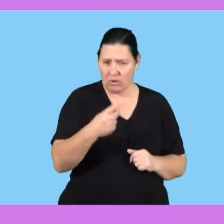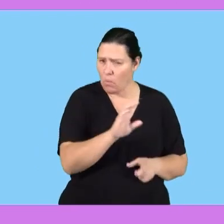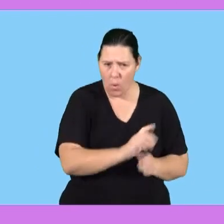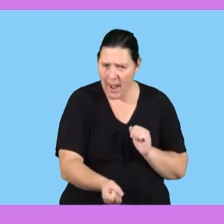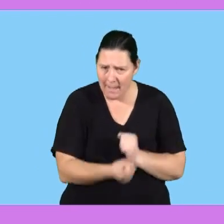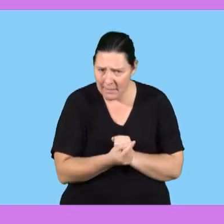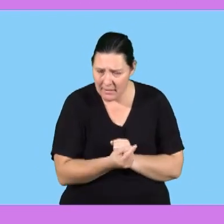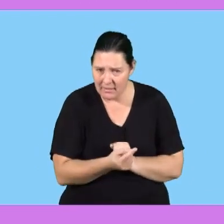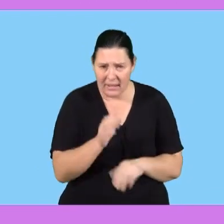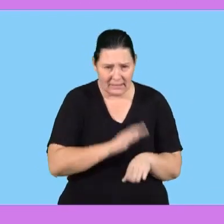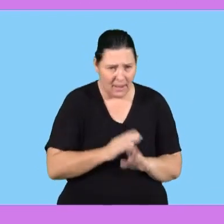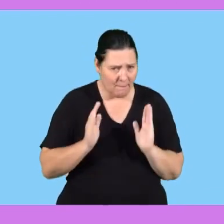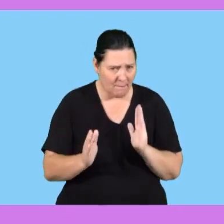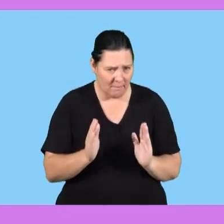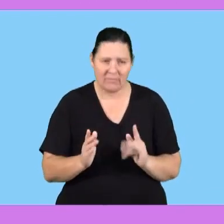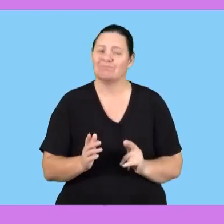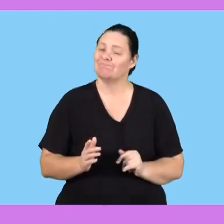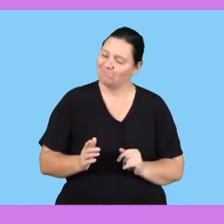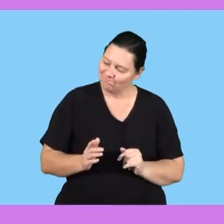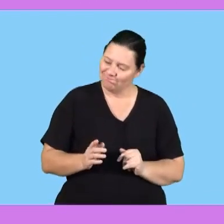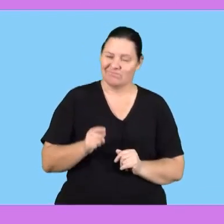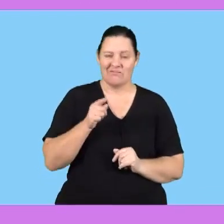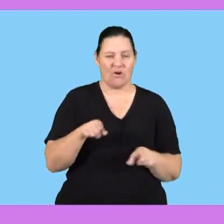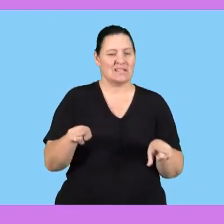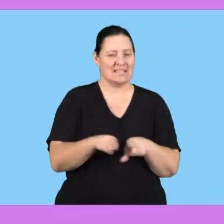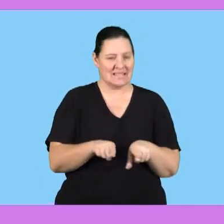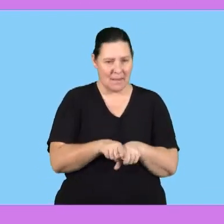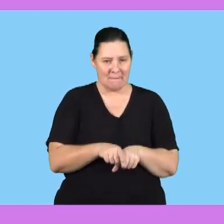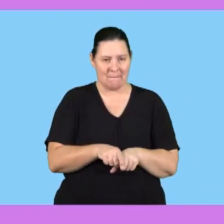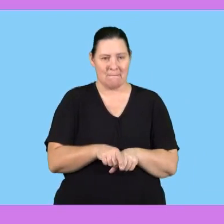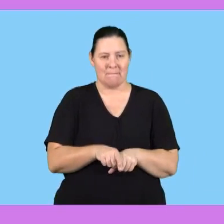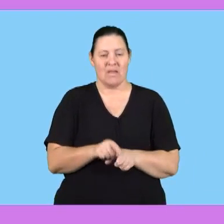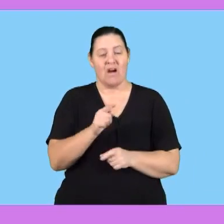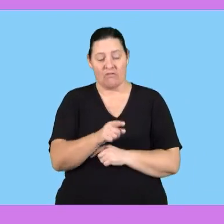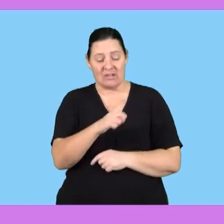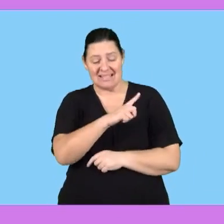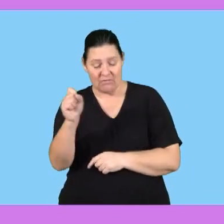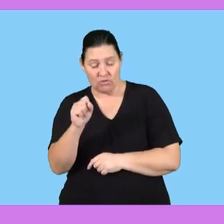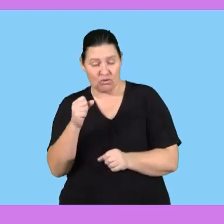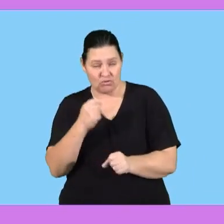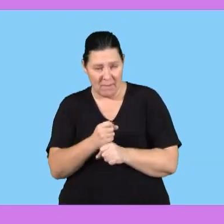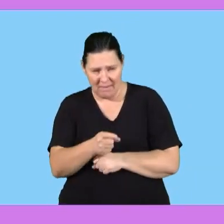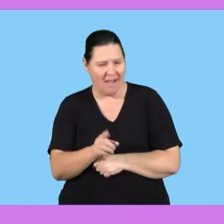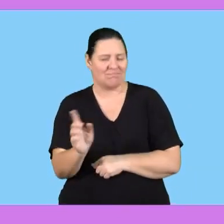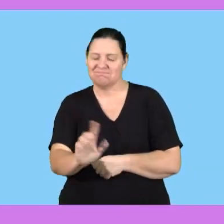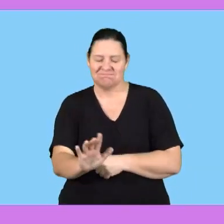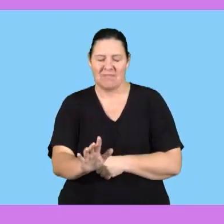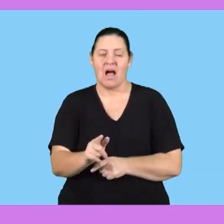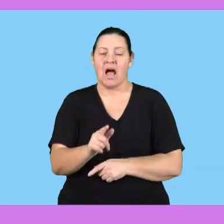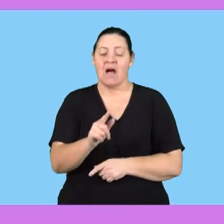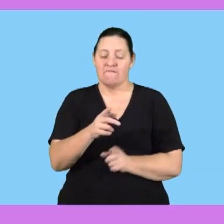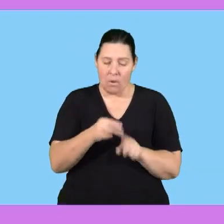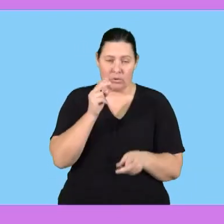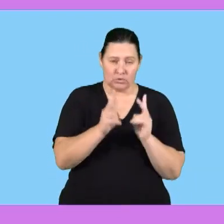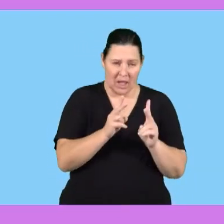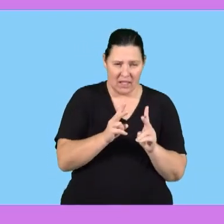gram, what happened in that time period? We agreed to say that for the 700 gram white bread, the price increased from 12 Rand